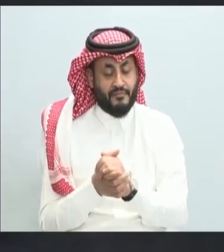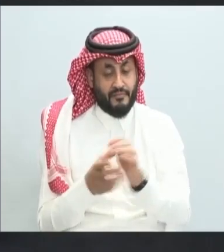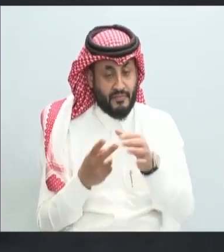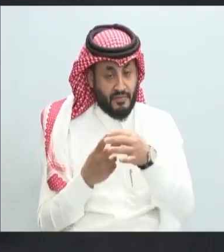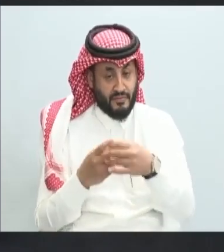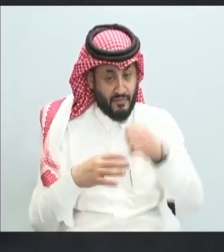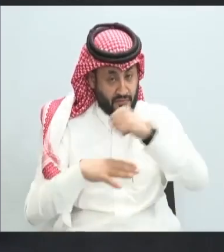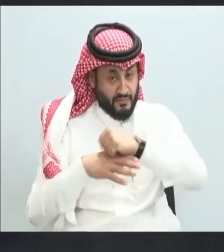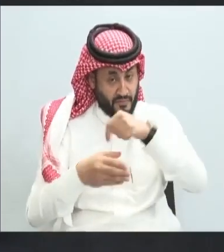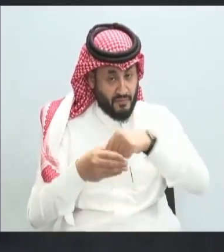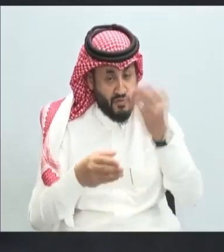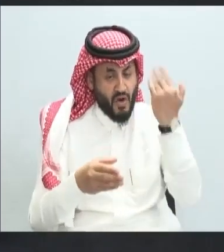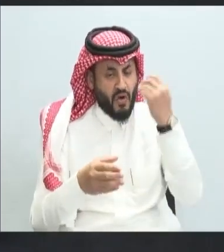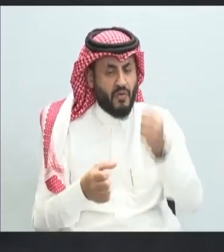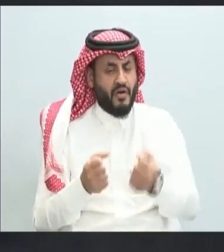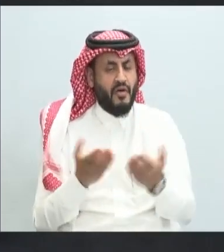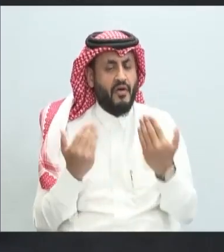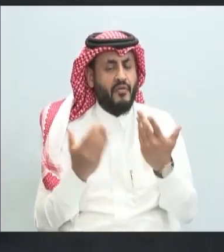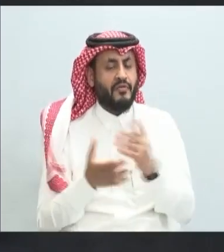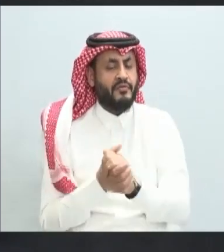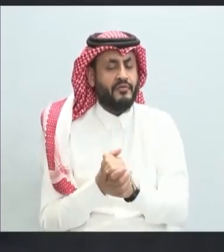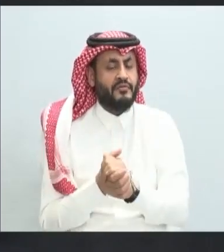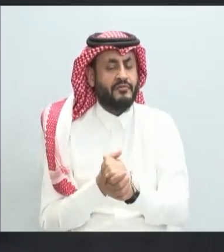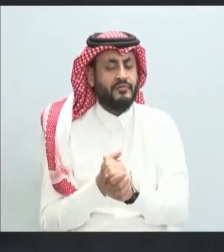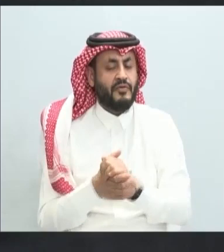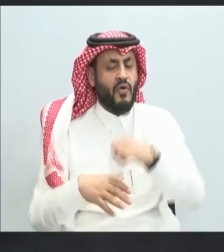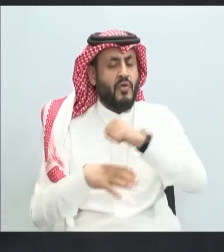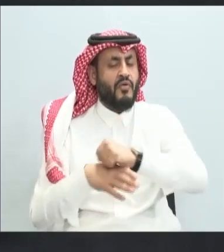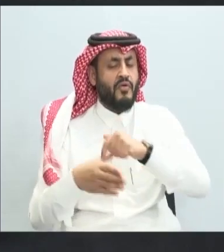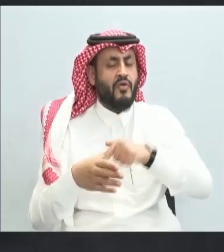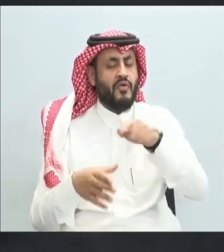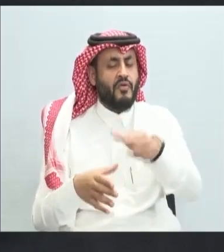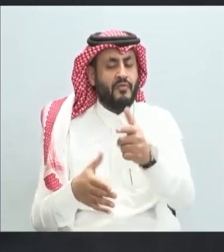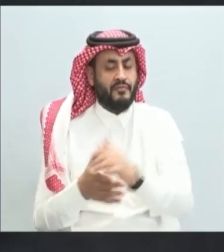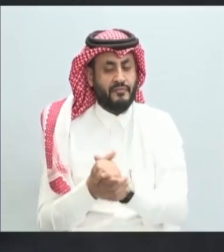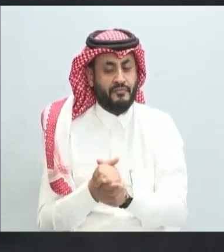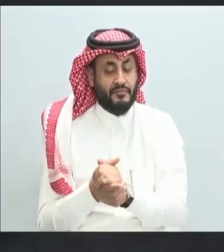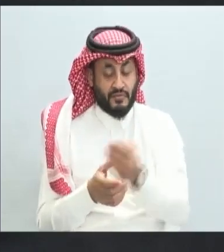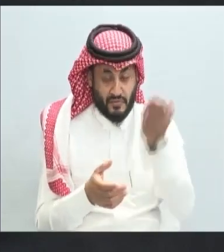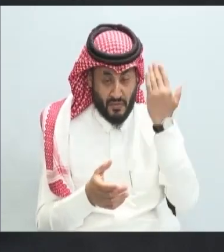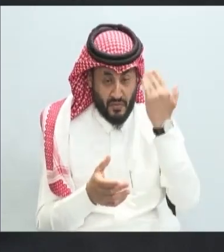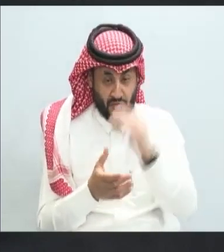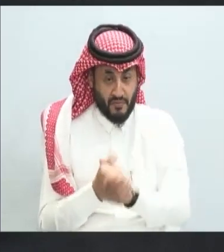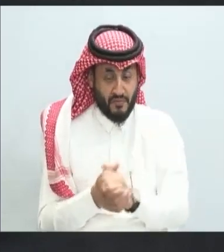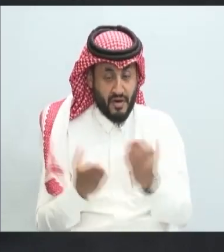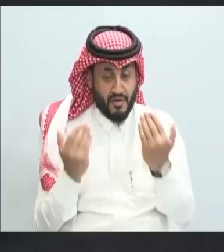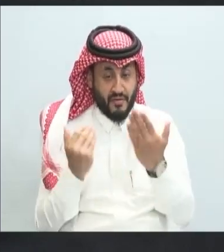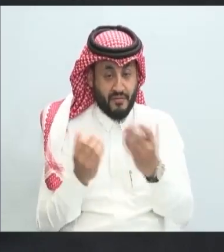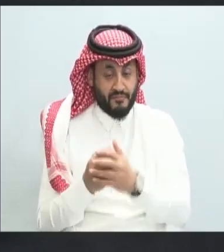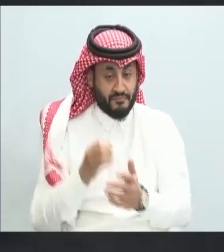prepositions we have learned. So before this, we have learned the prepositions